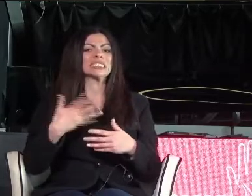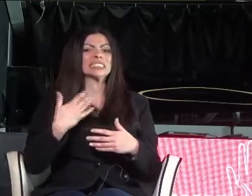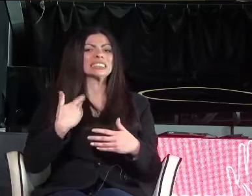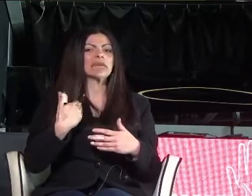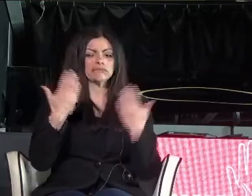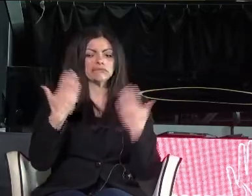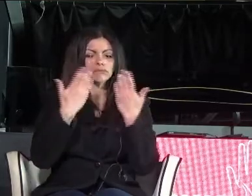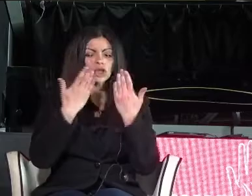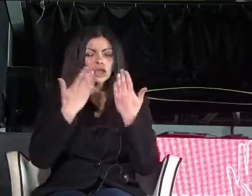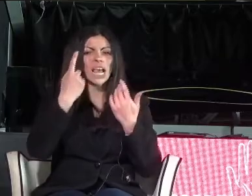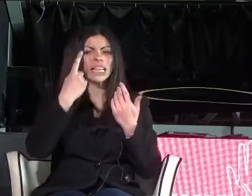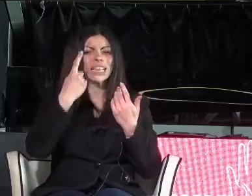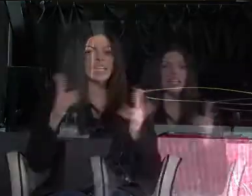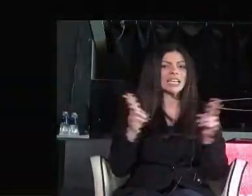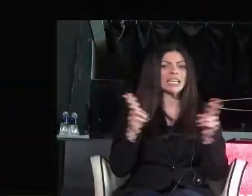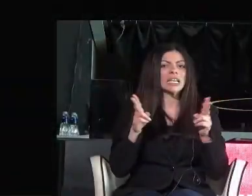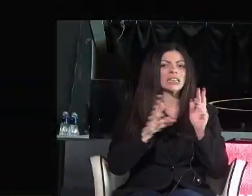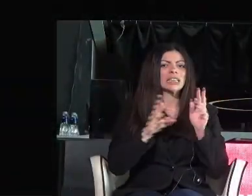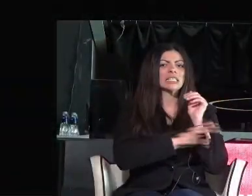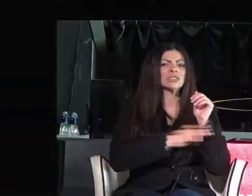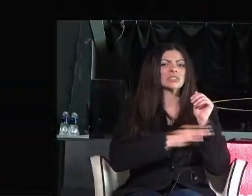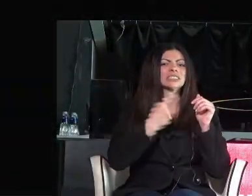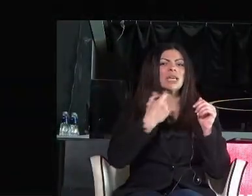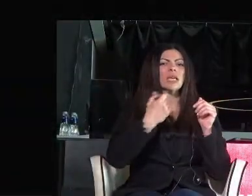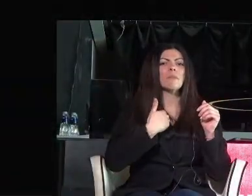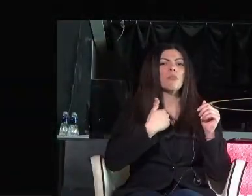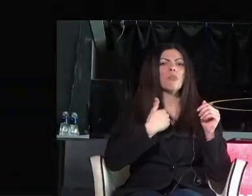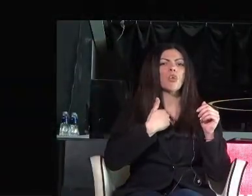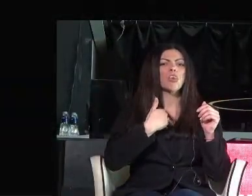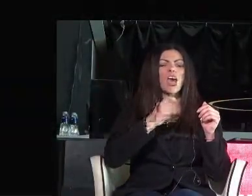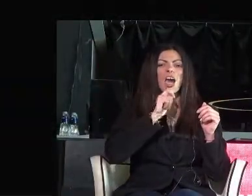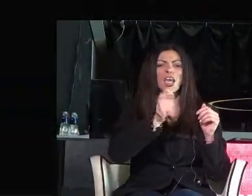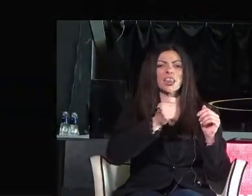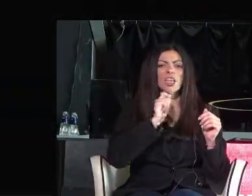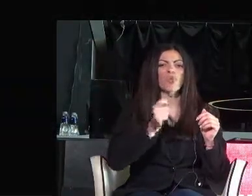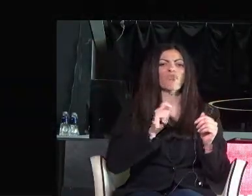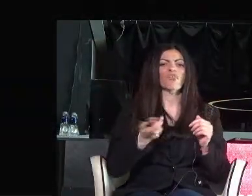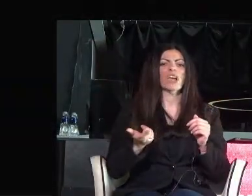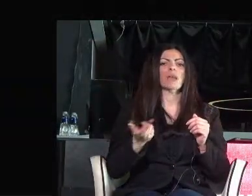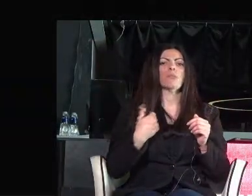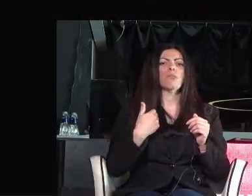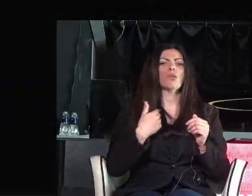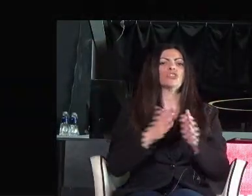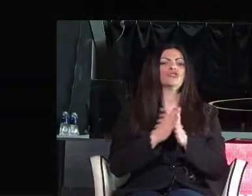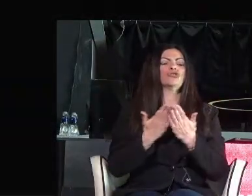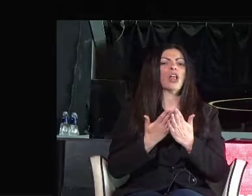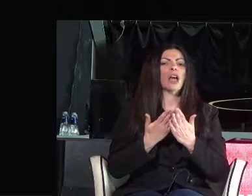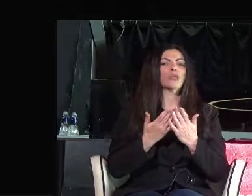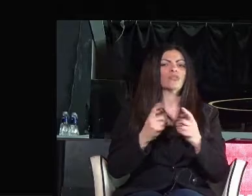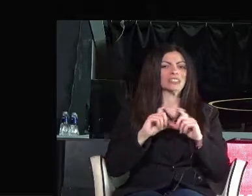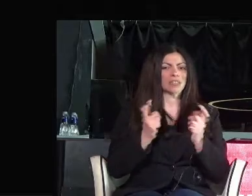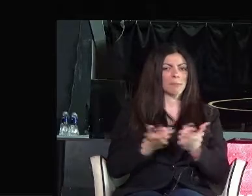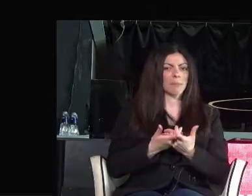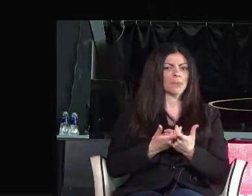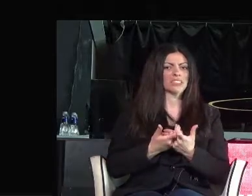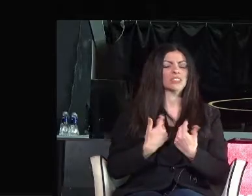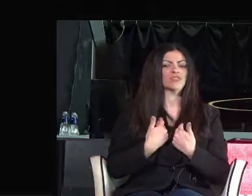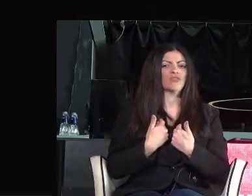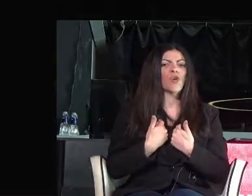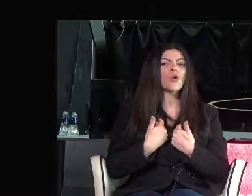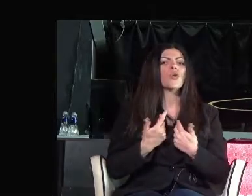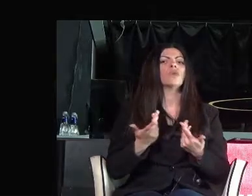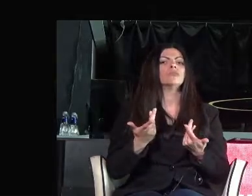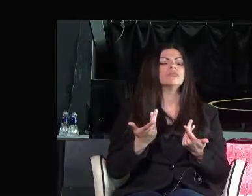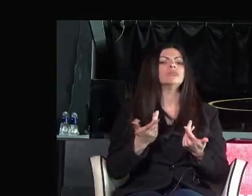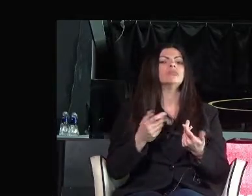because I believe that this story in itself and the personal stories and the stories about remembering cannot be really